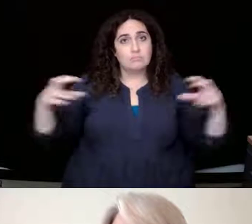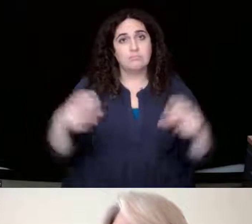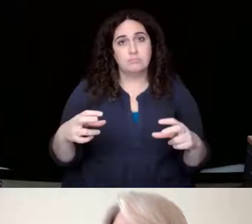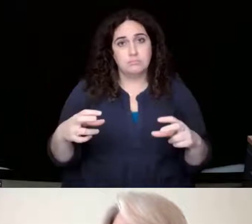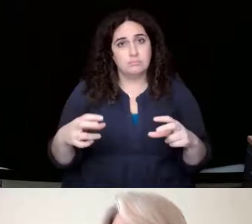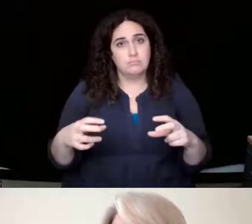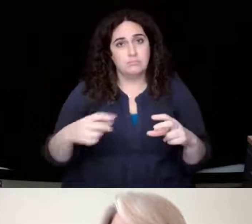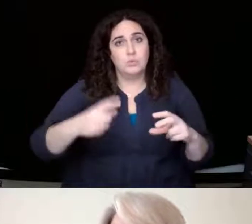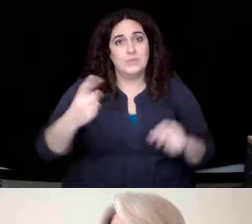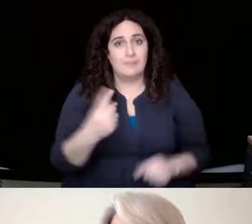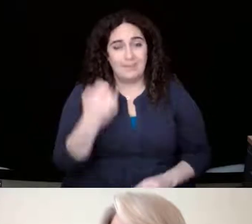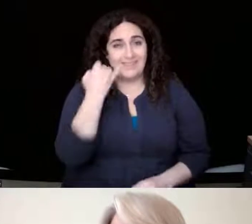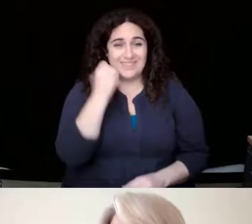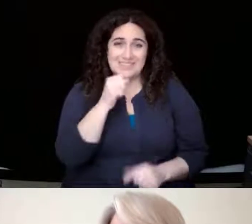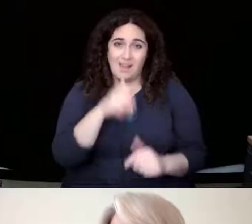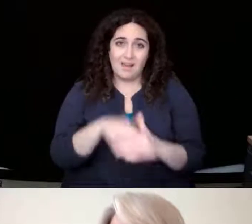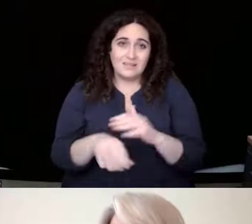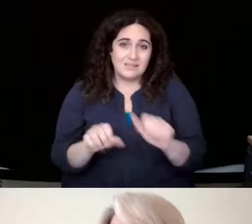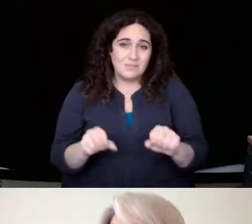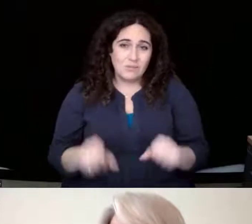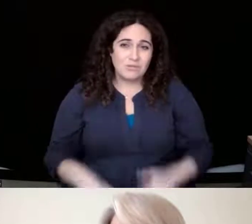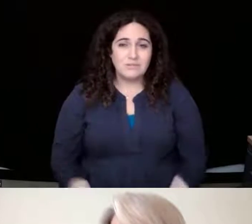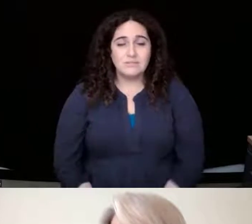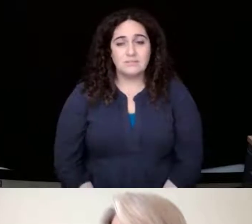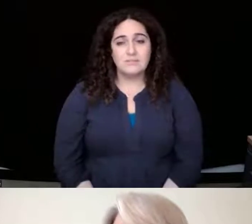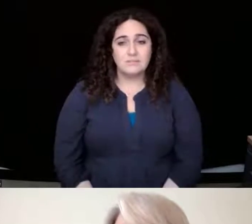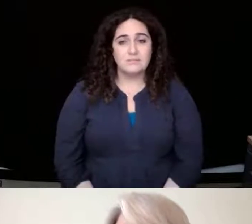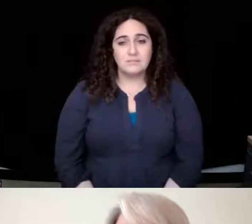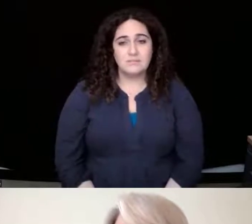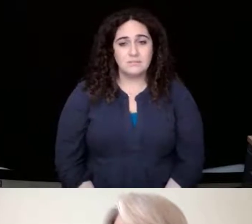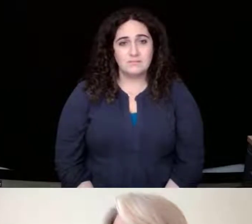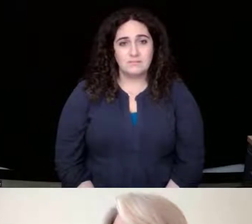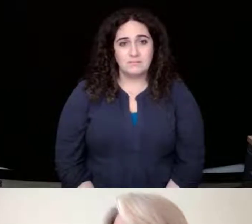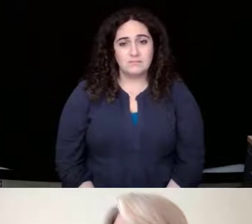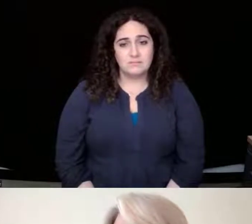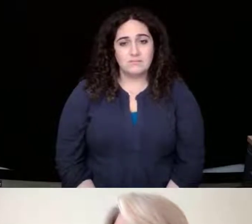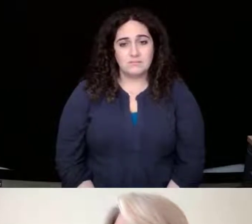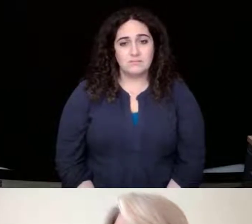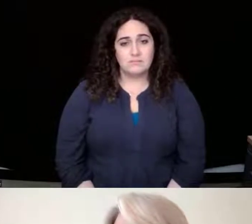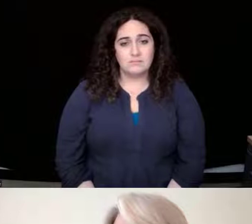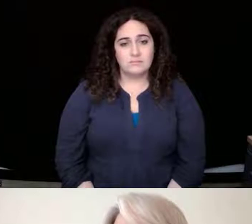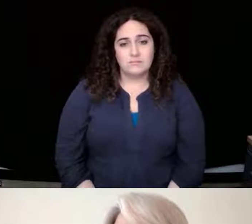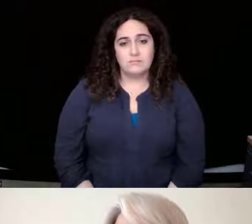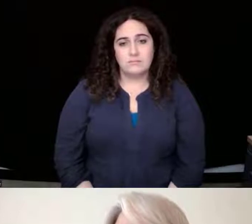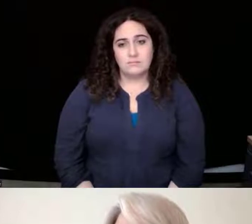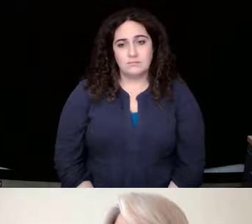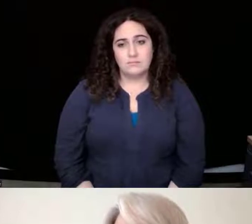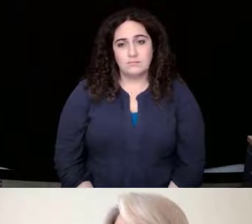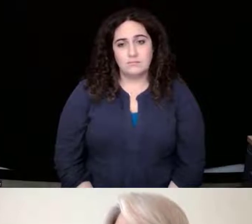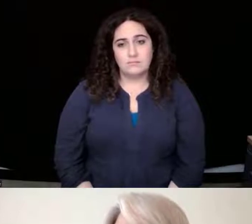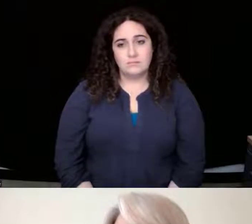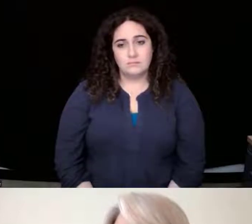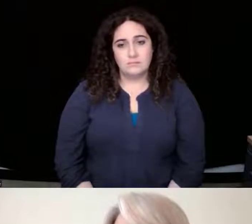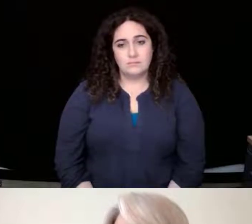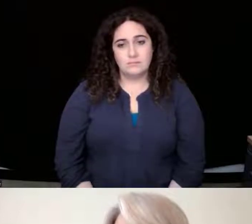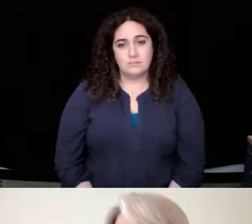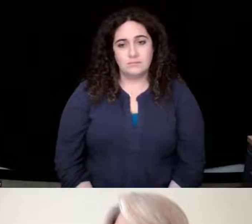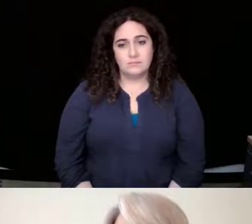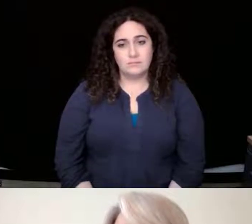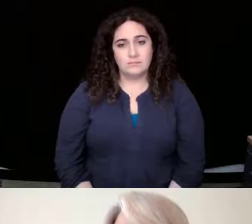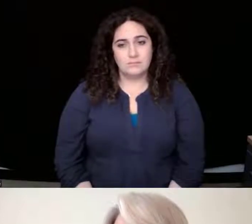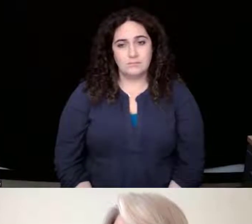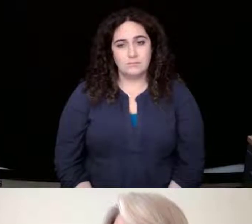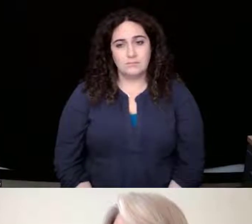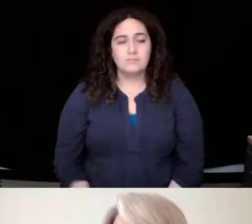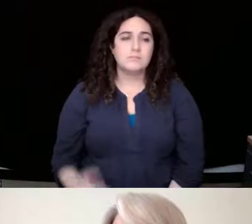inaccessible paper. I think in terms of I guess if I was to speak just on the kind of the creators, so